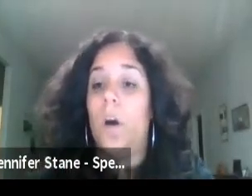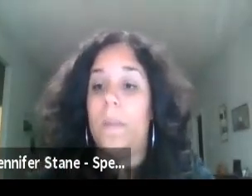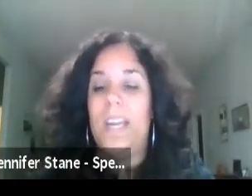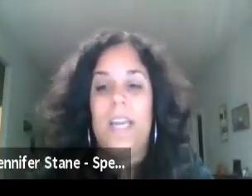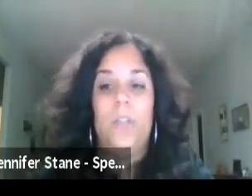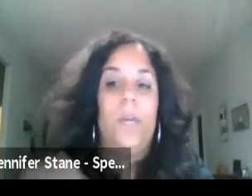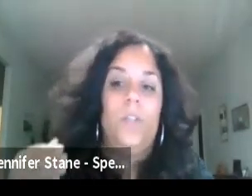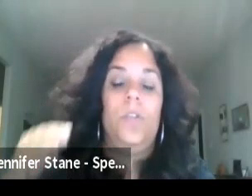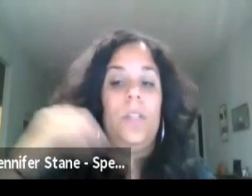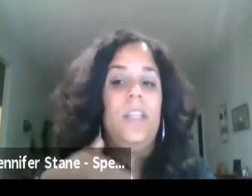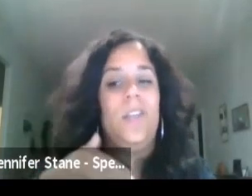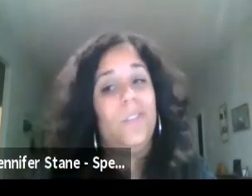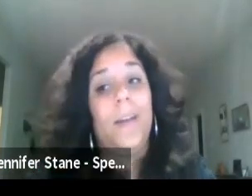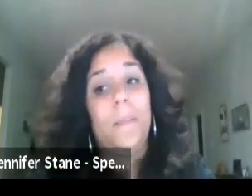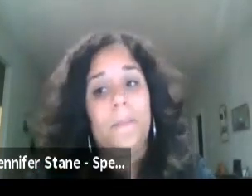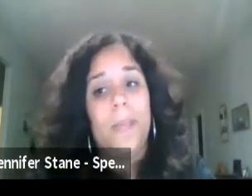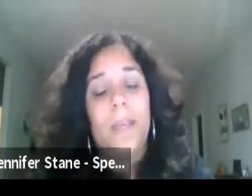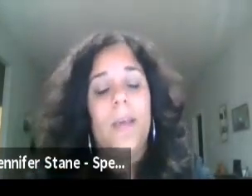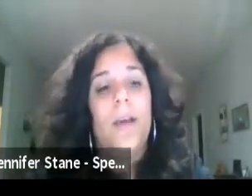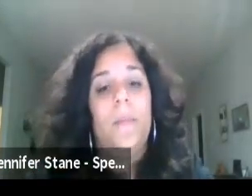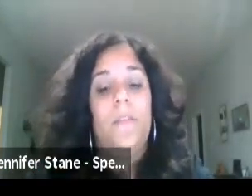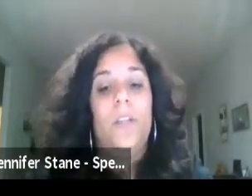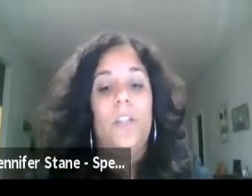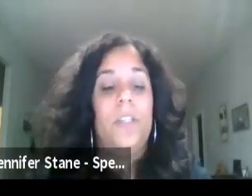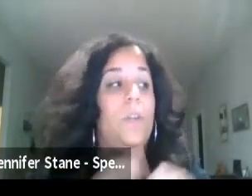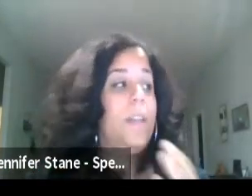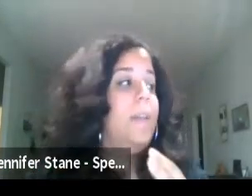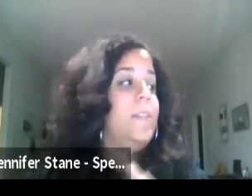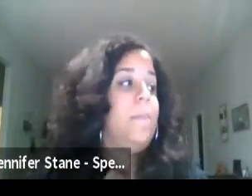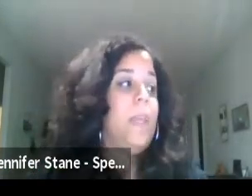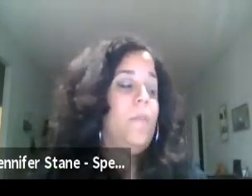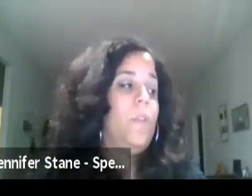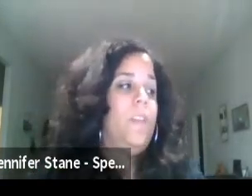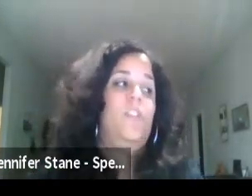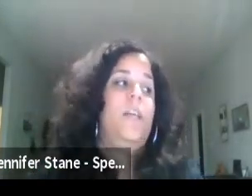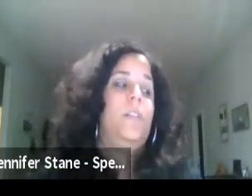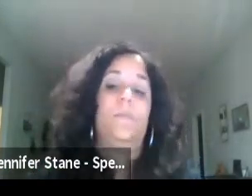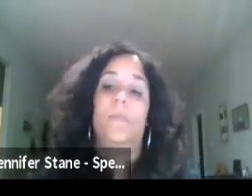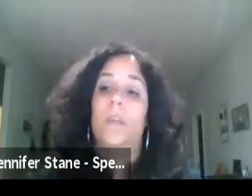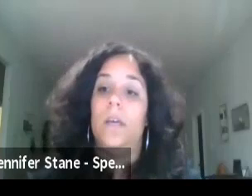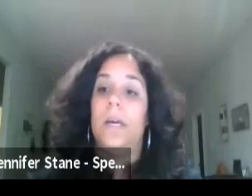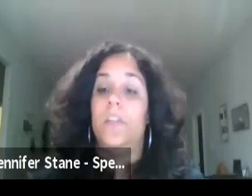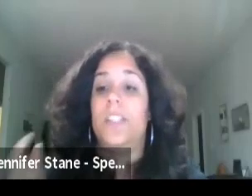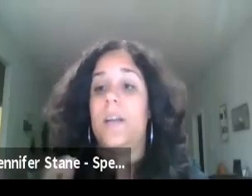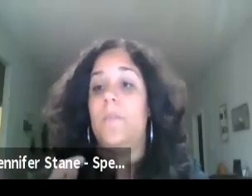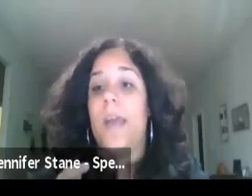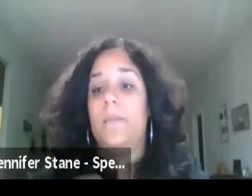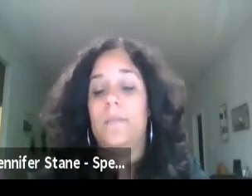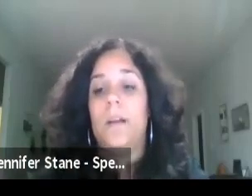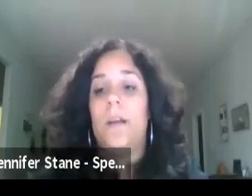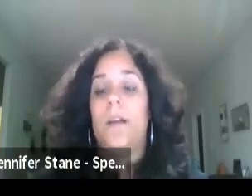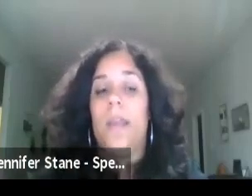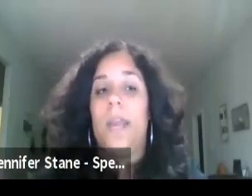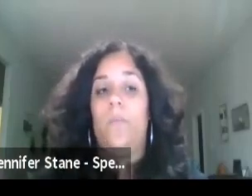or call me, and I can direct you to the link to get you signed up. If you're interested in doing that, same thing for the fitness challenge. There's a sign up for